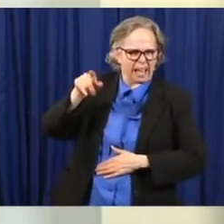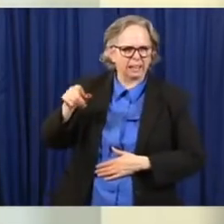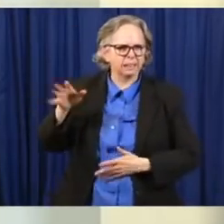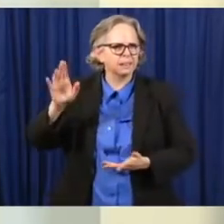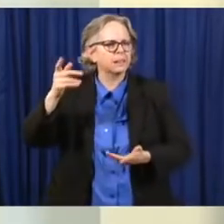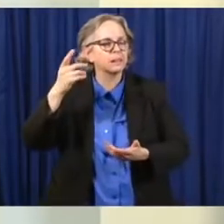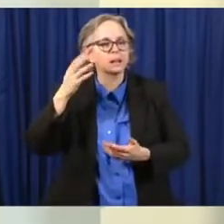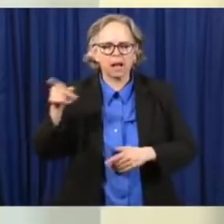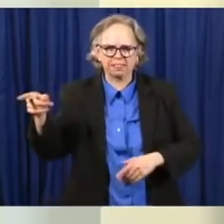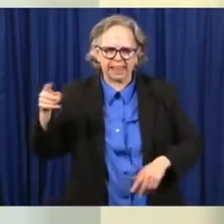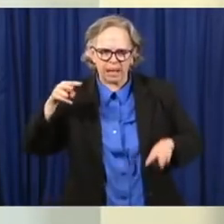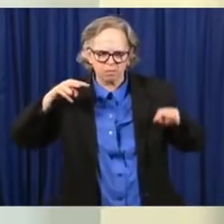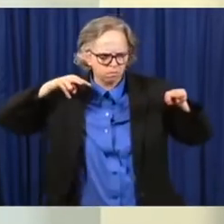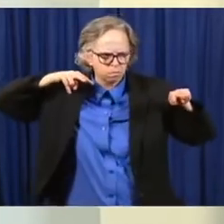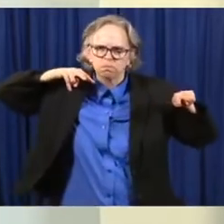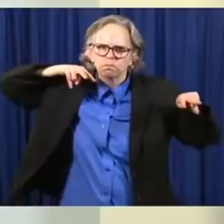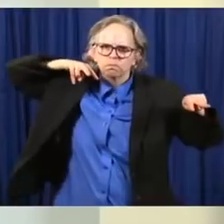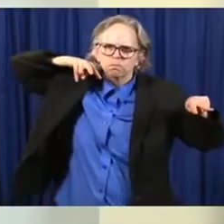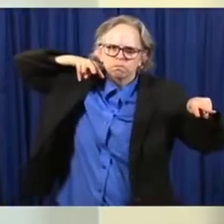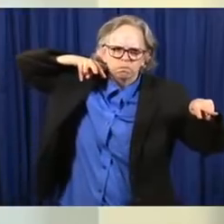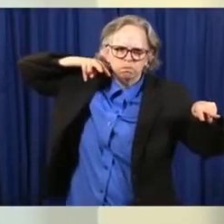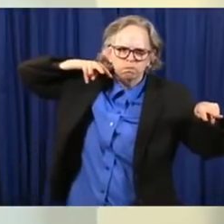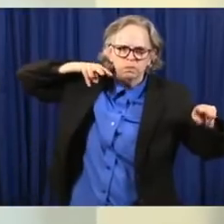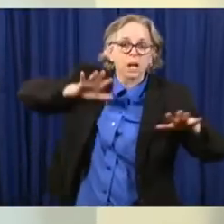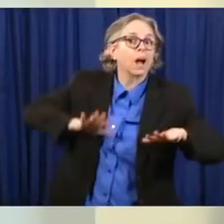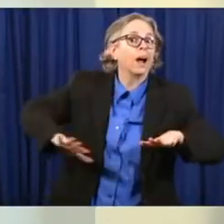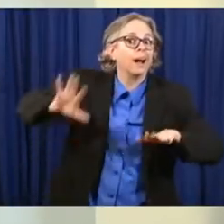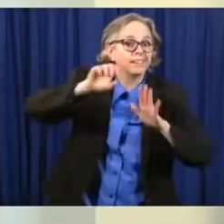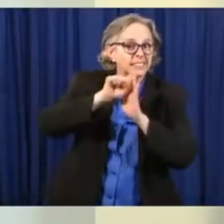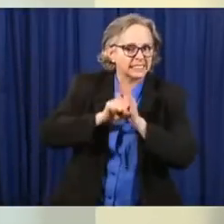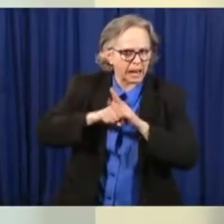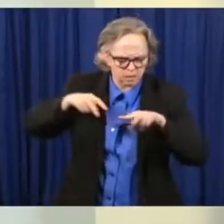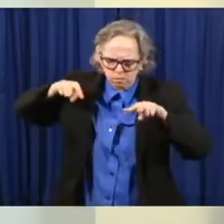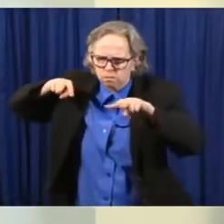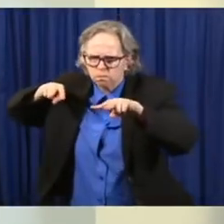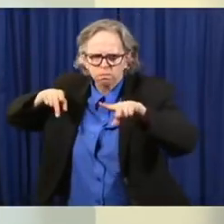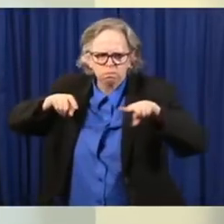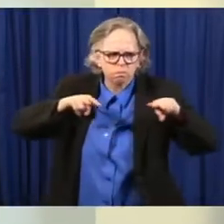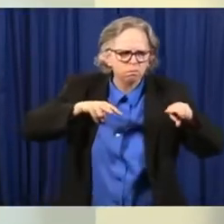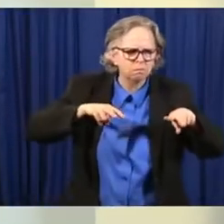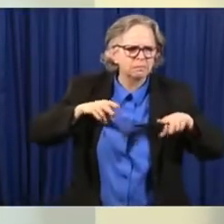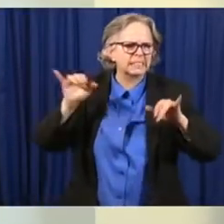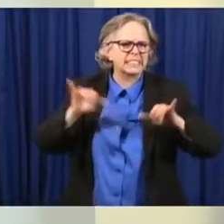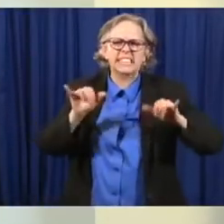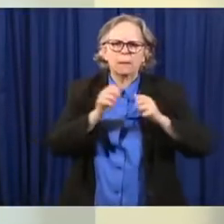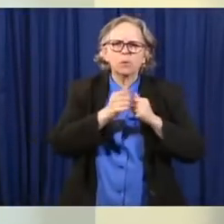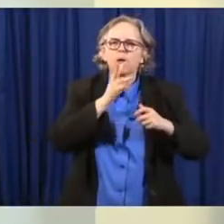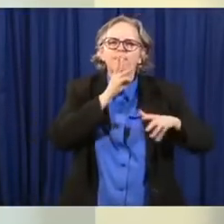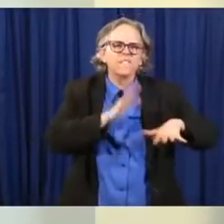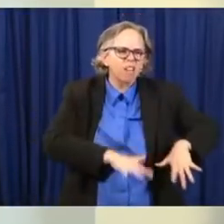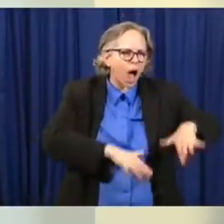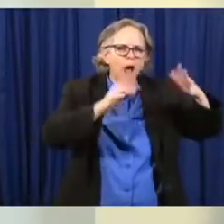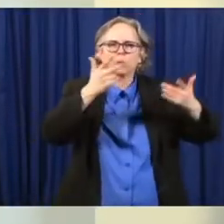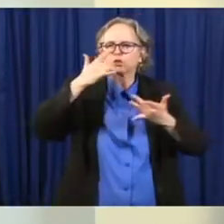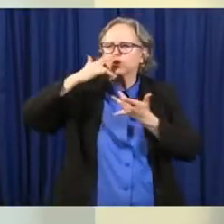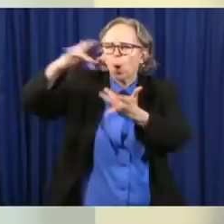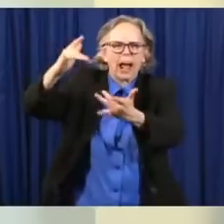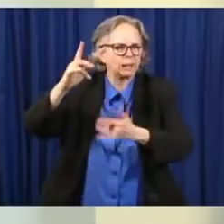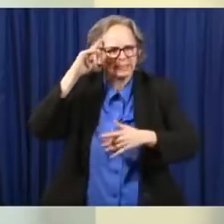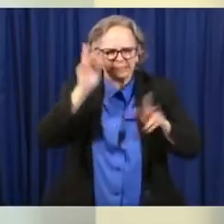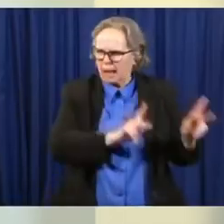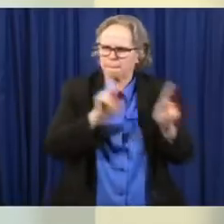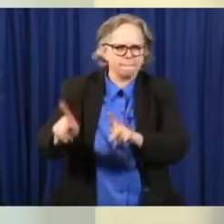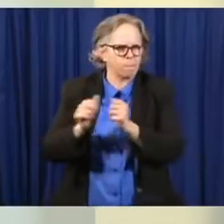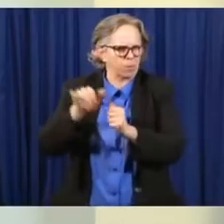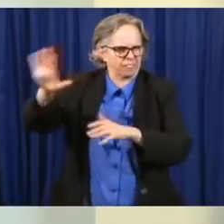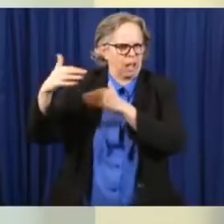of keep situational awareness around the state. Same way you would do for floods and tornadoes. That's what COVID is now. It's something we